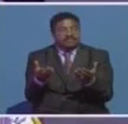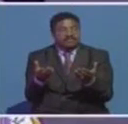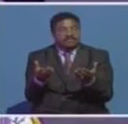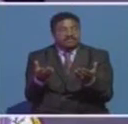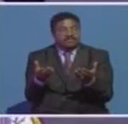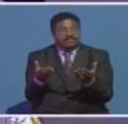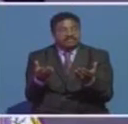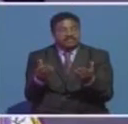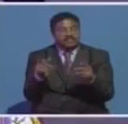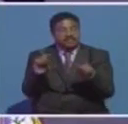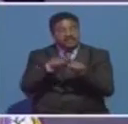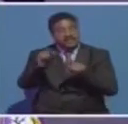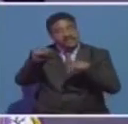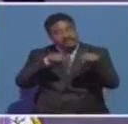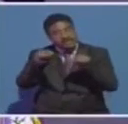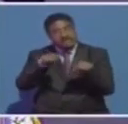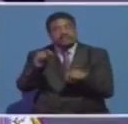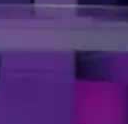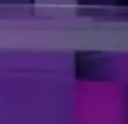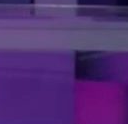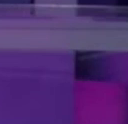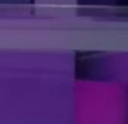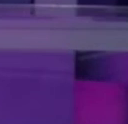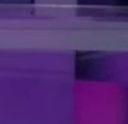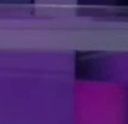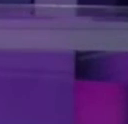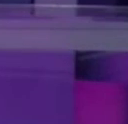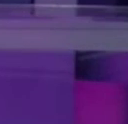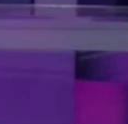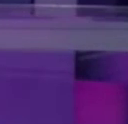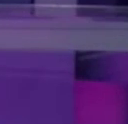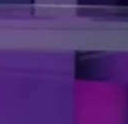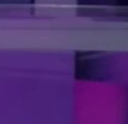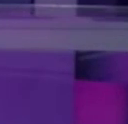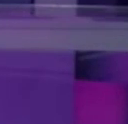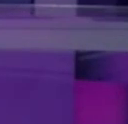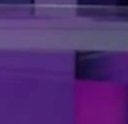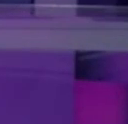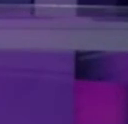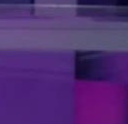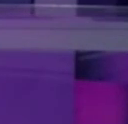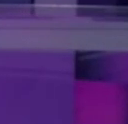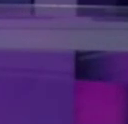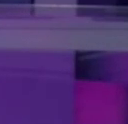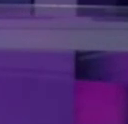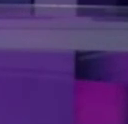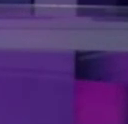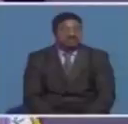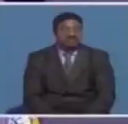under administration. I know that you also deal with, I'll ask that later, you also deal with resettlement? Yes, that's also